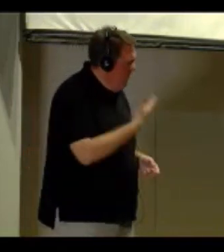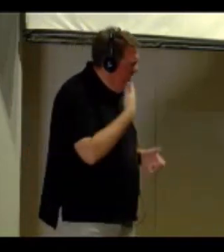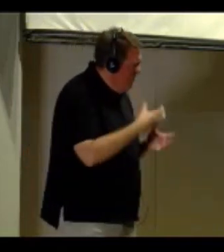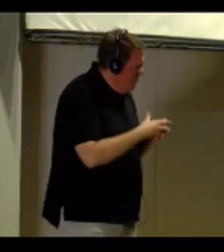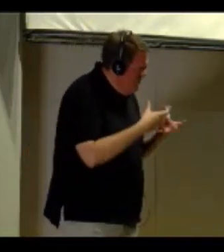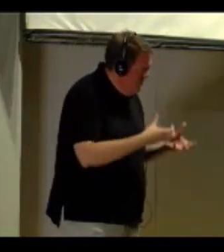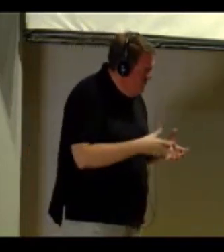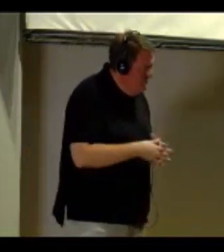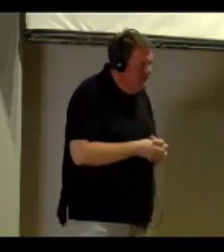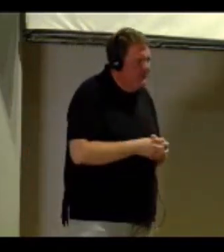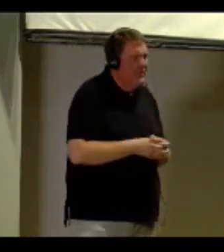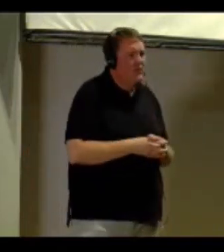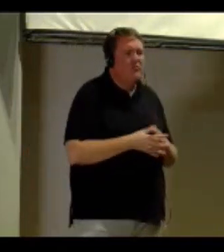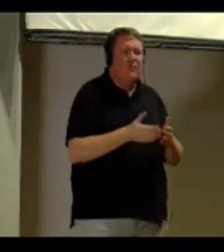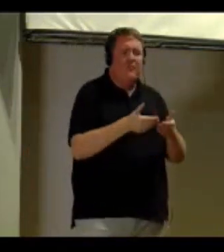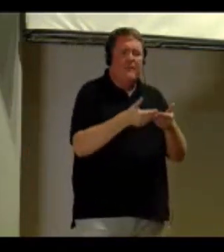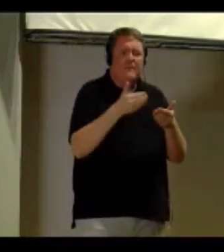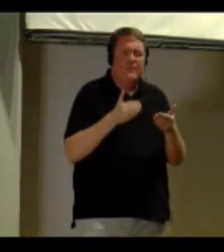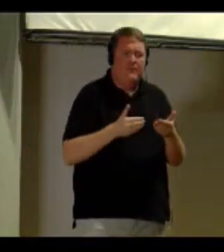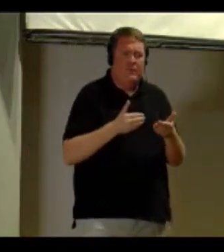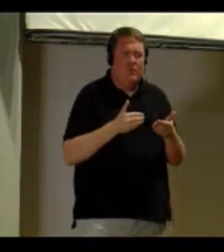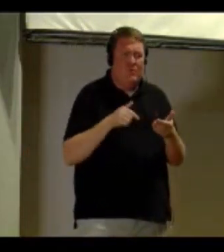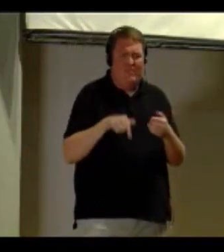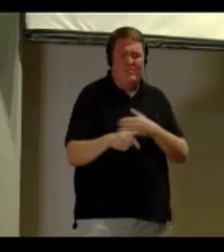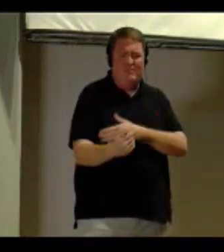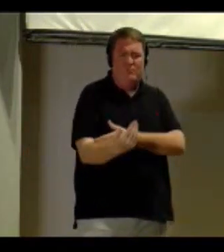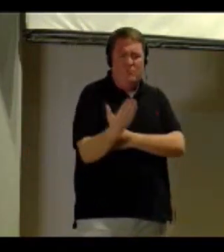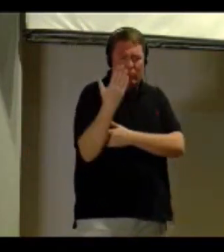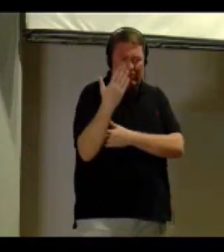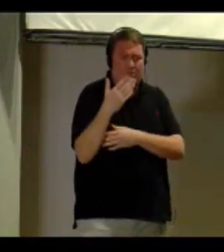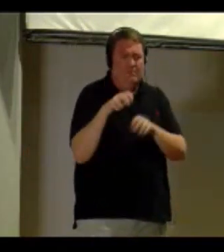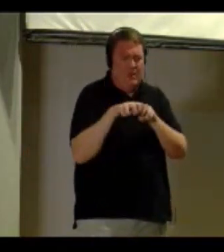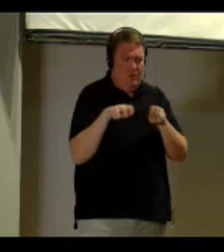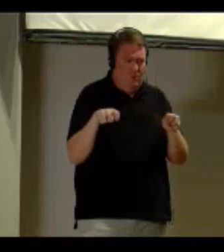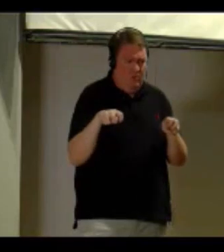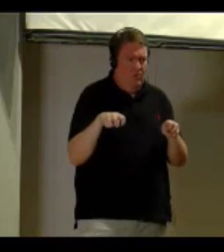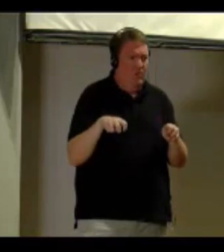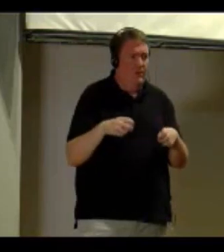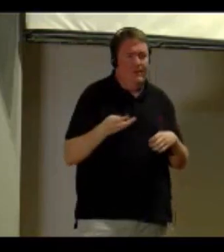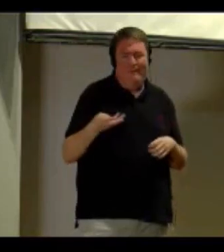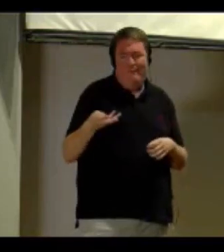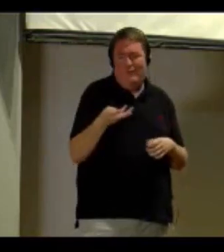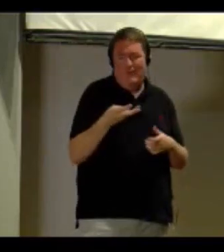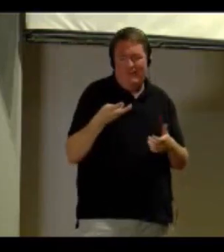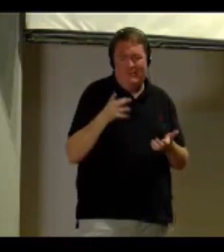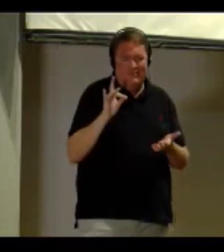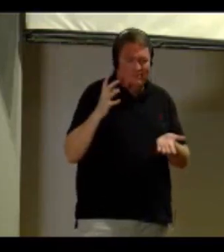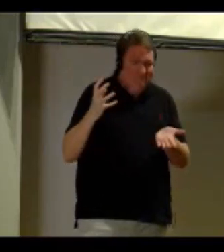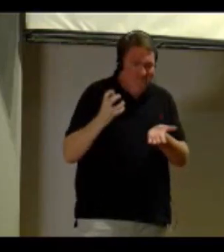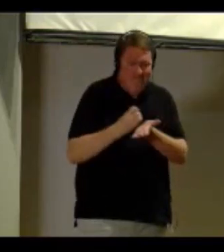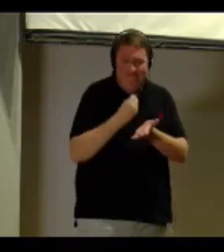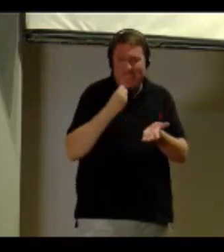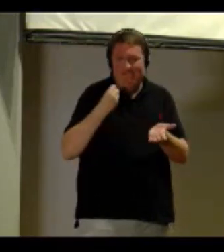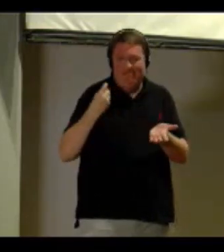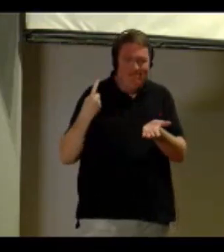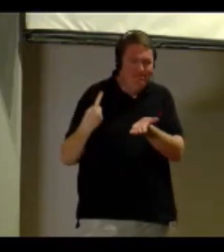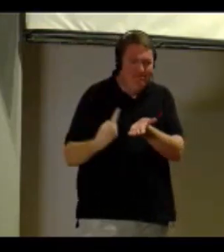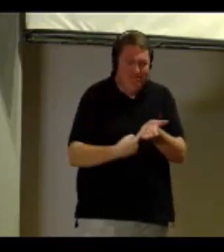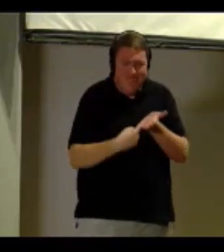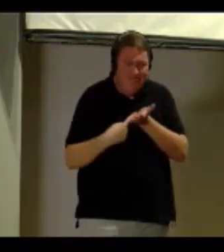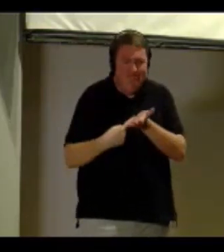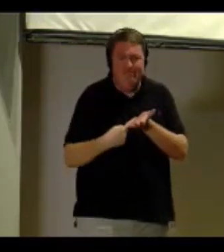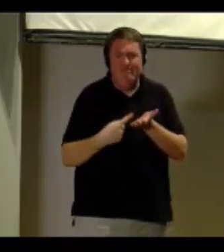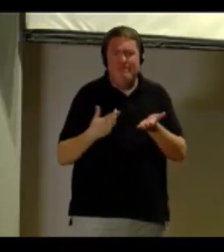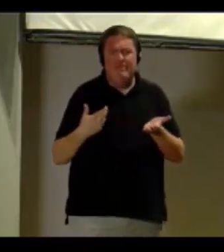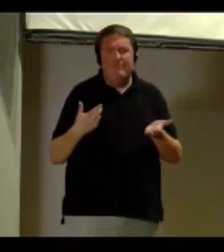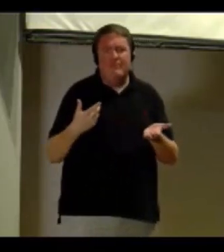much. Prior to this morning's panel, the four of us had an opportunity for some conversation,